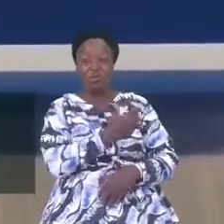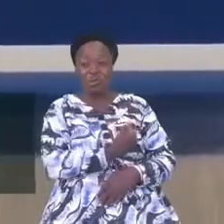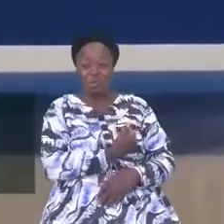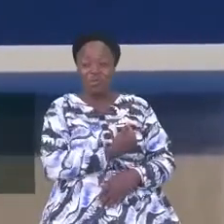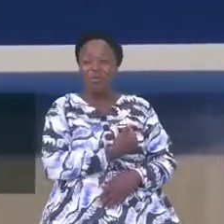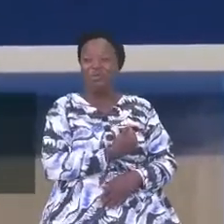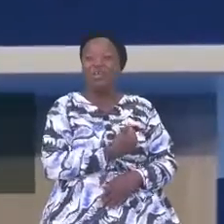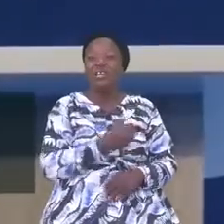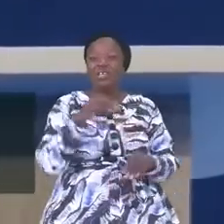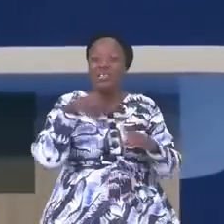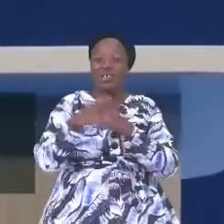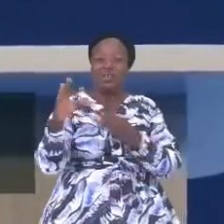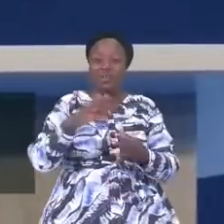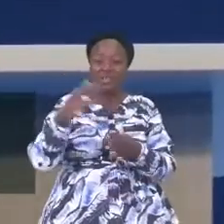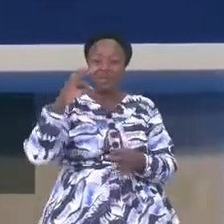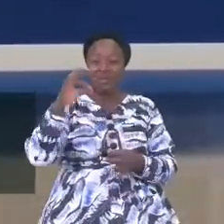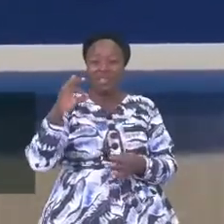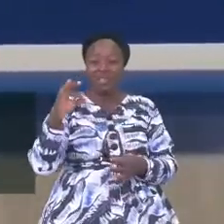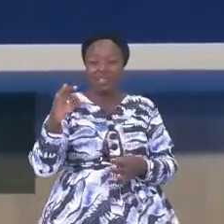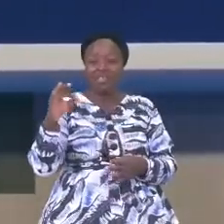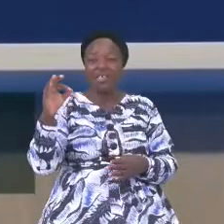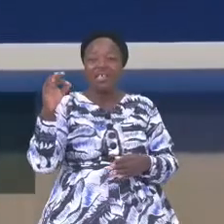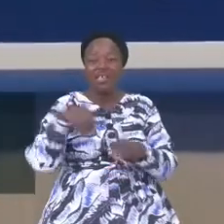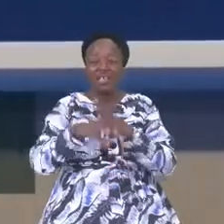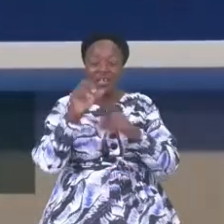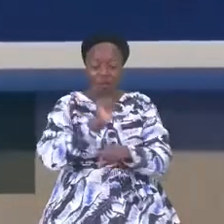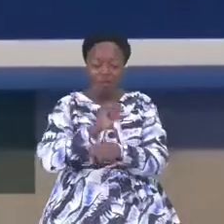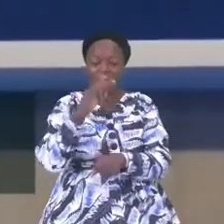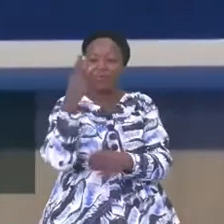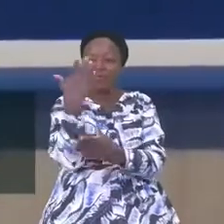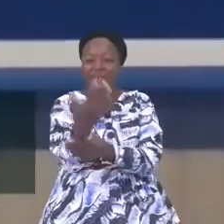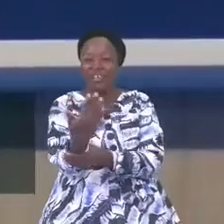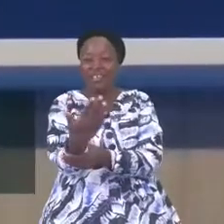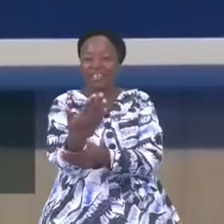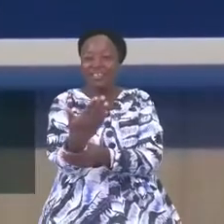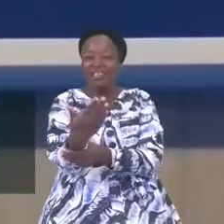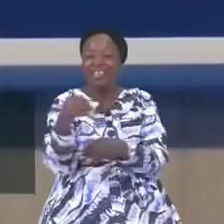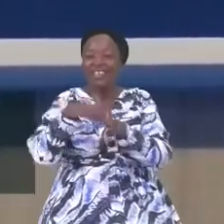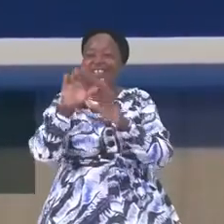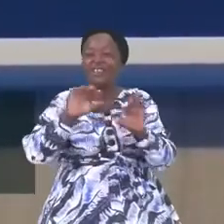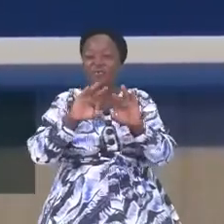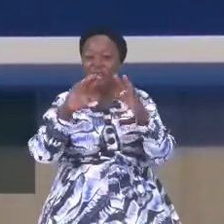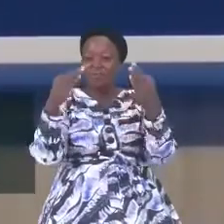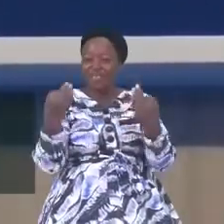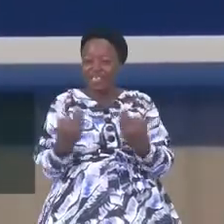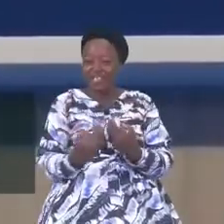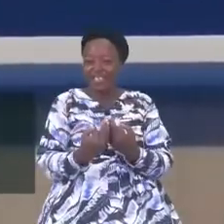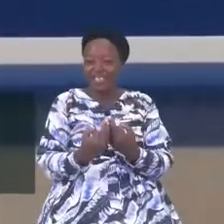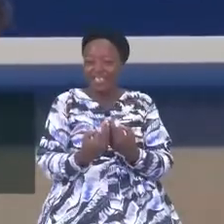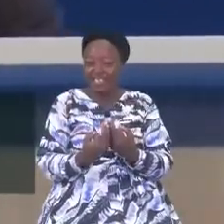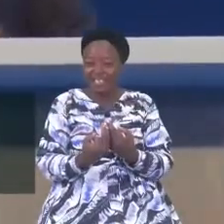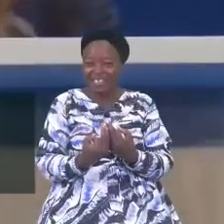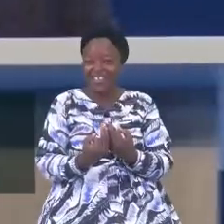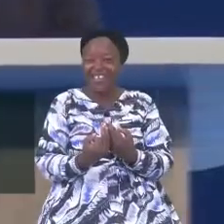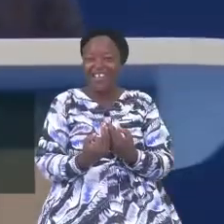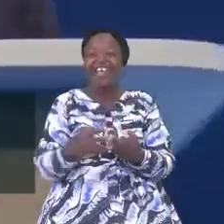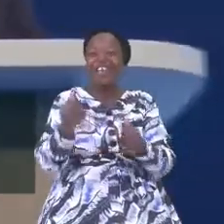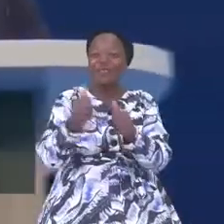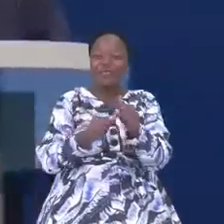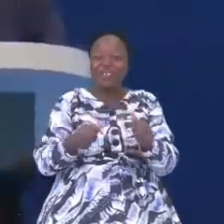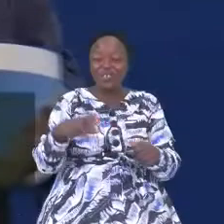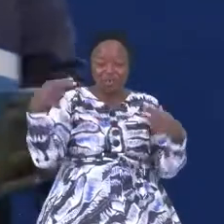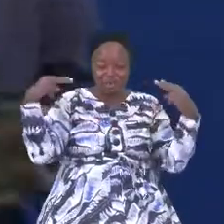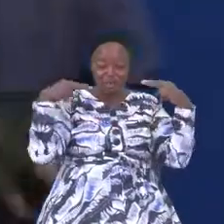spirit, in the work of your hand, in your family, every yoke will be